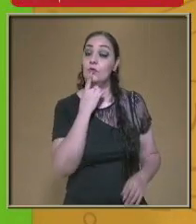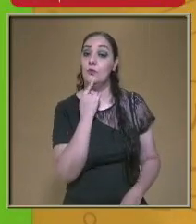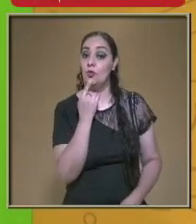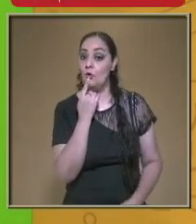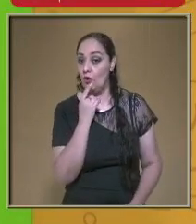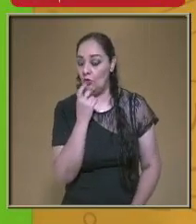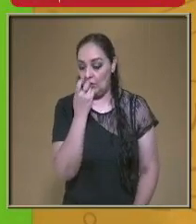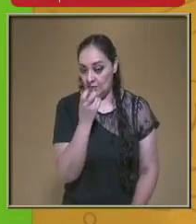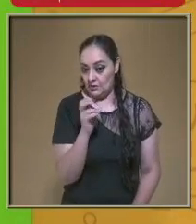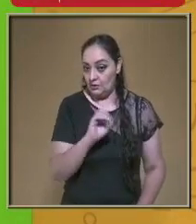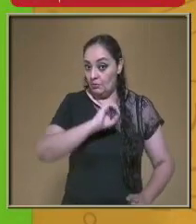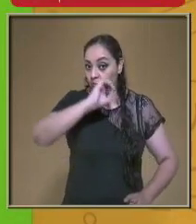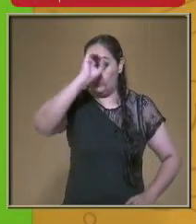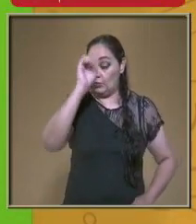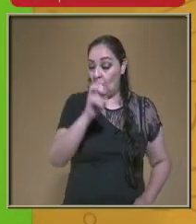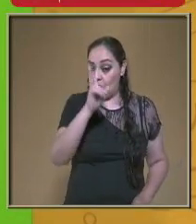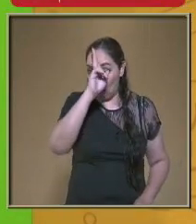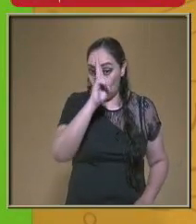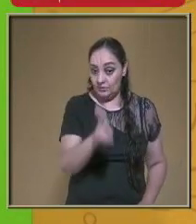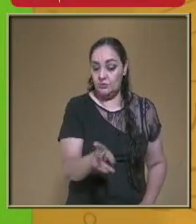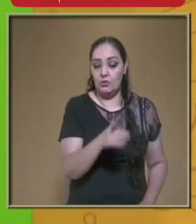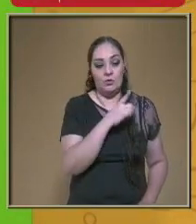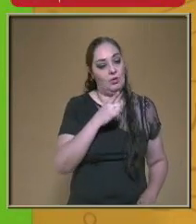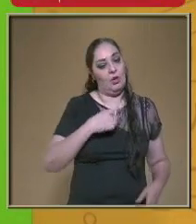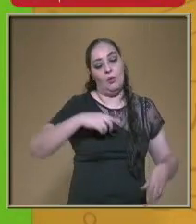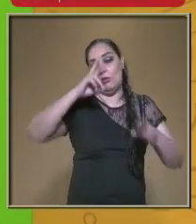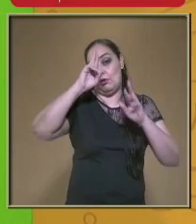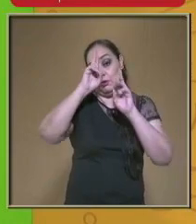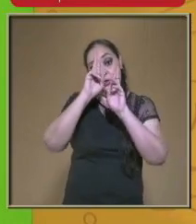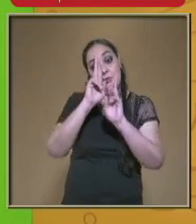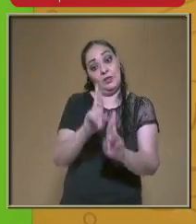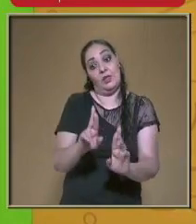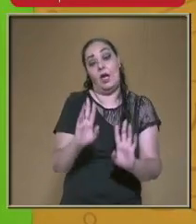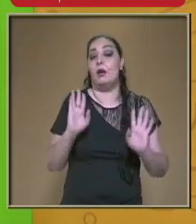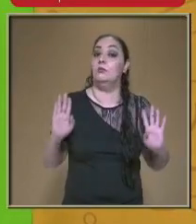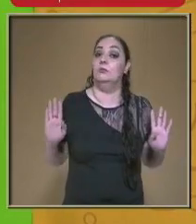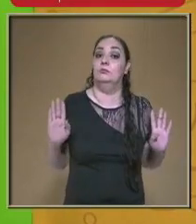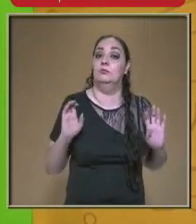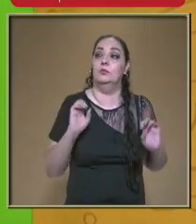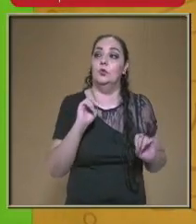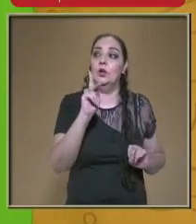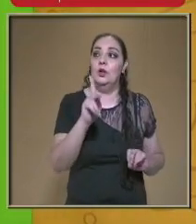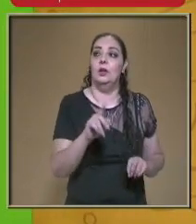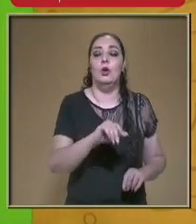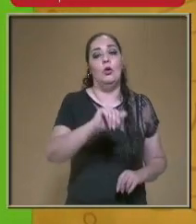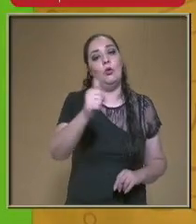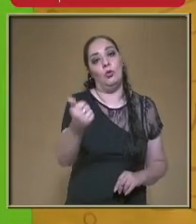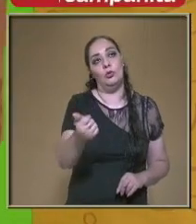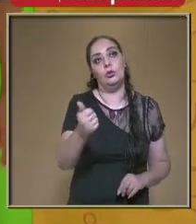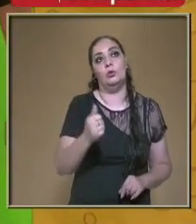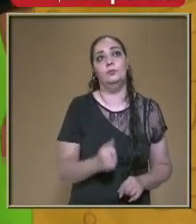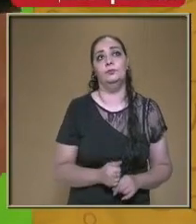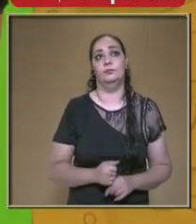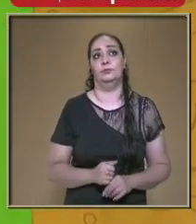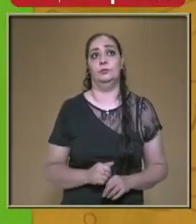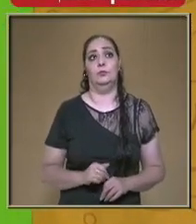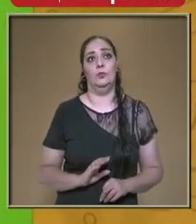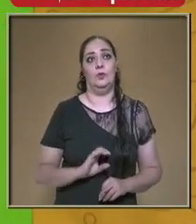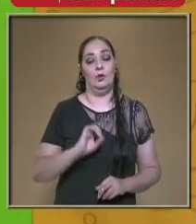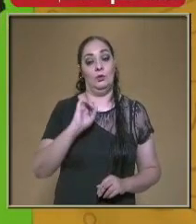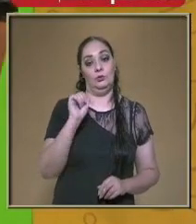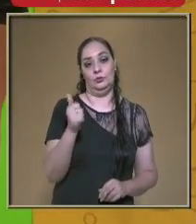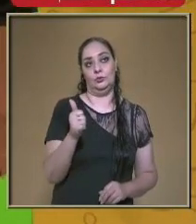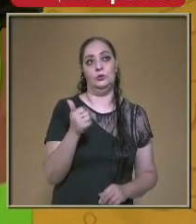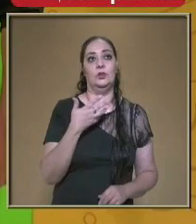is an obligation. I have to respect the bedroom, okay? Then, this is an obligation. Then